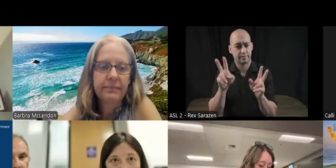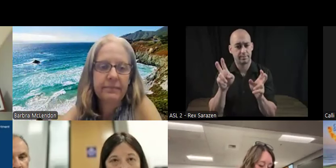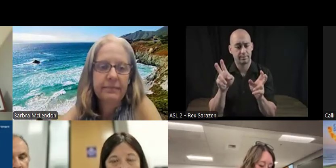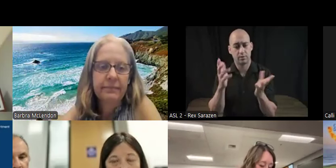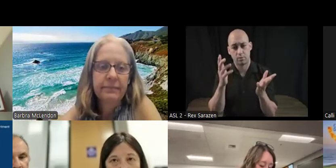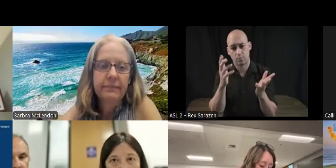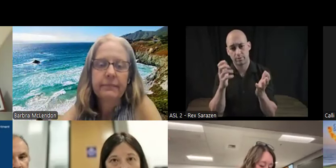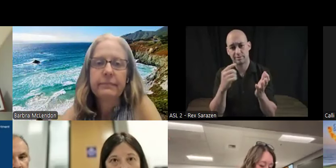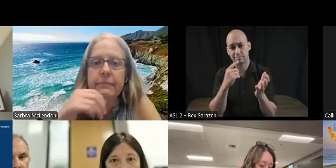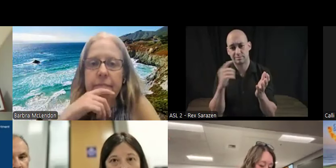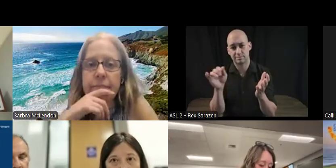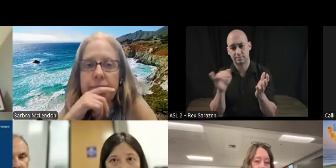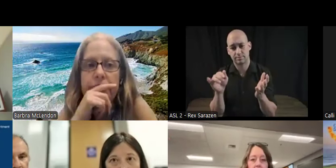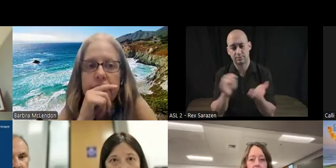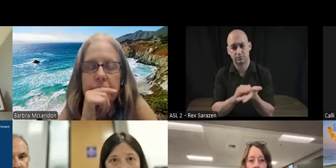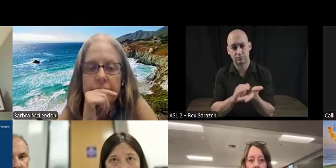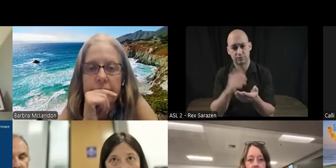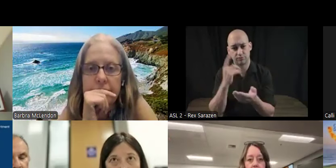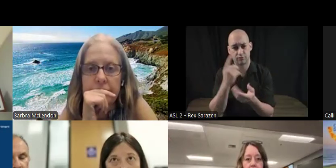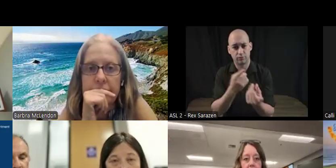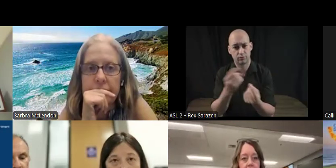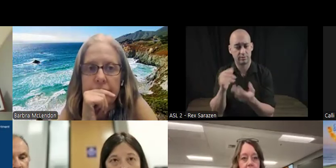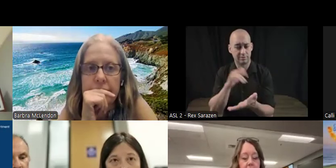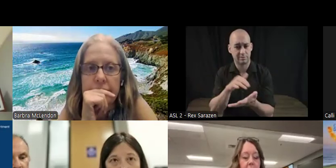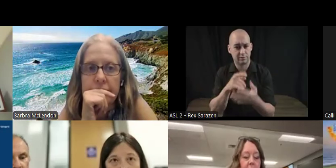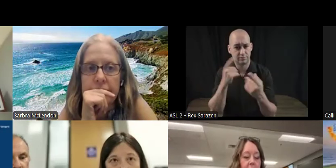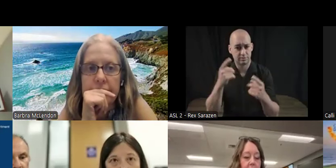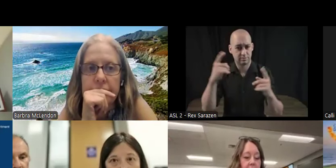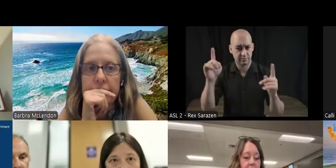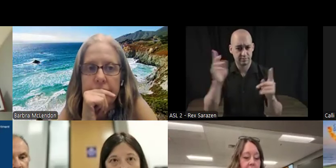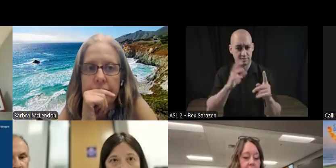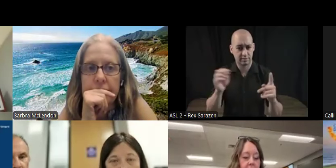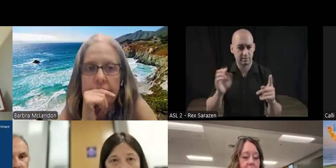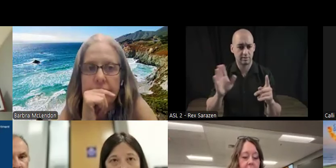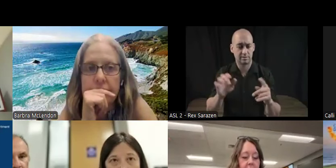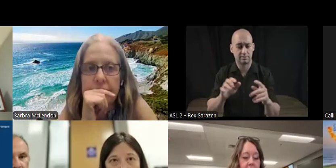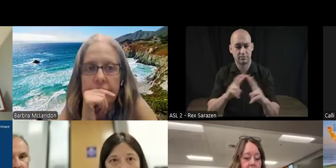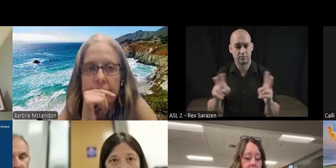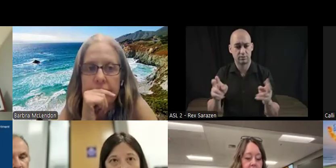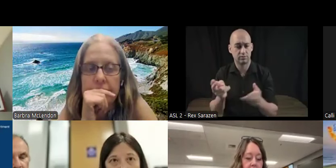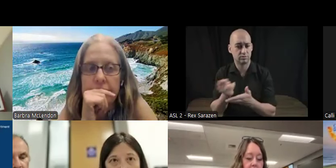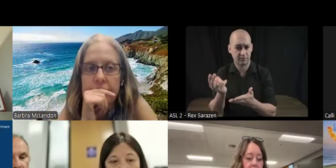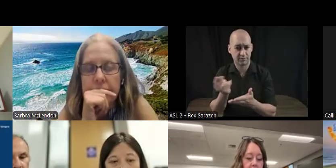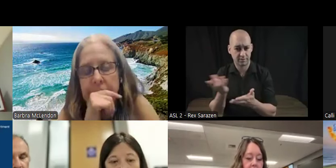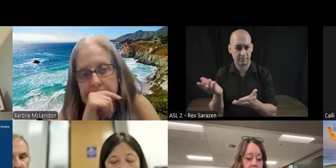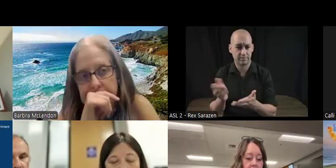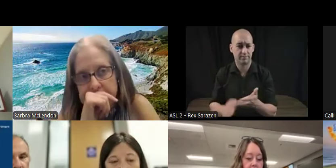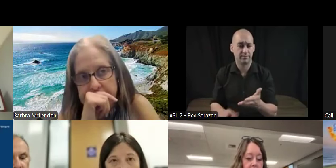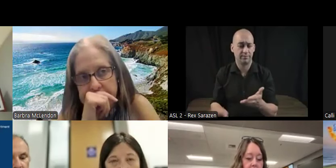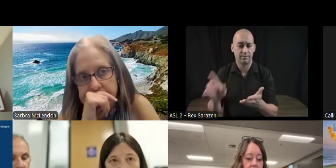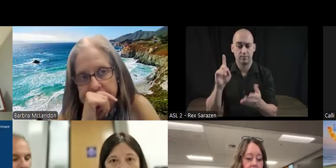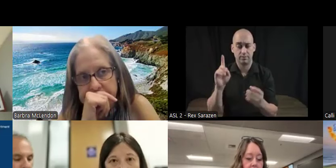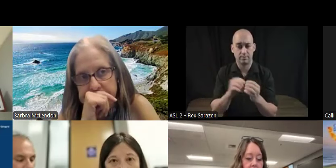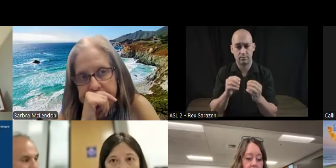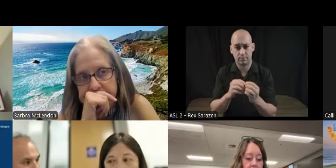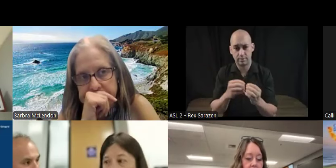the congratulations for doing this study so successfully, and of course how useful it is. One just more out of